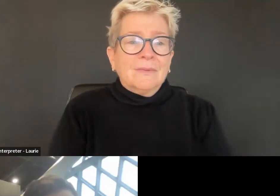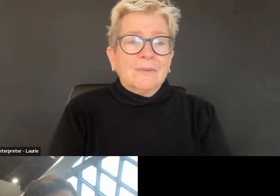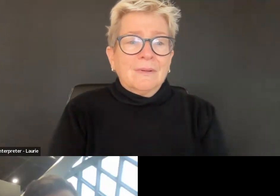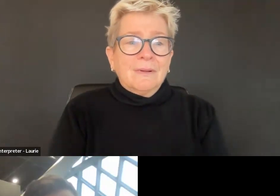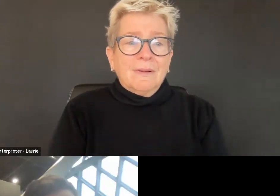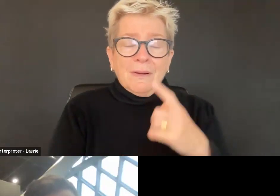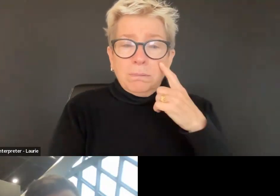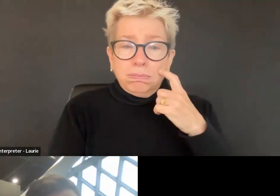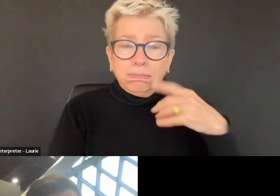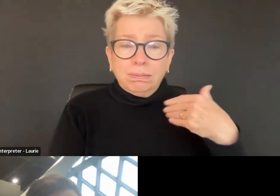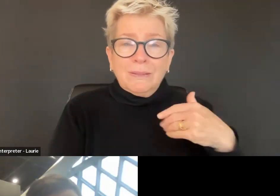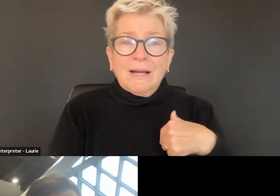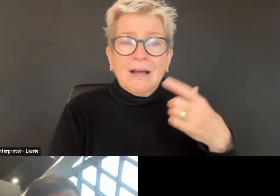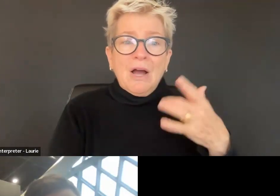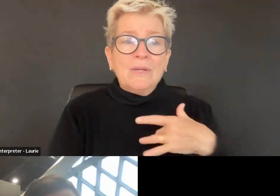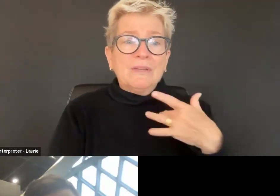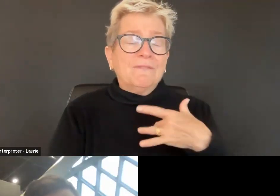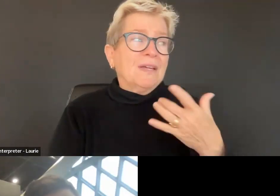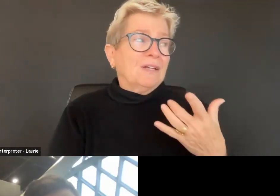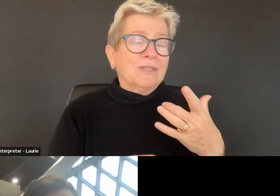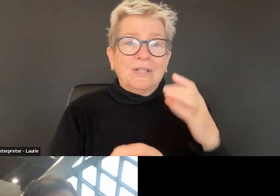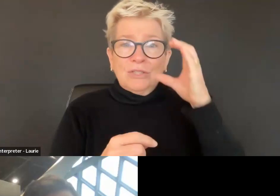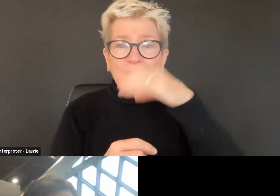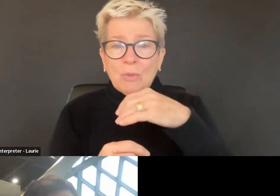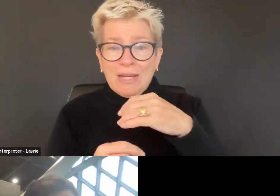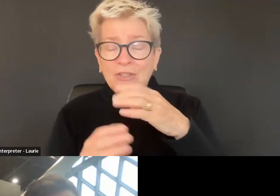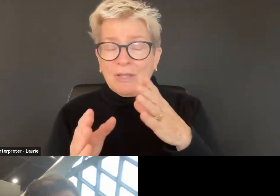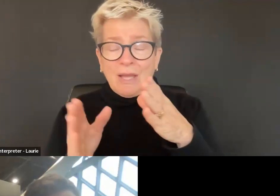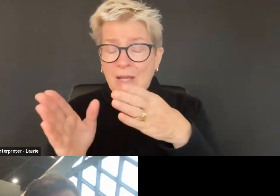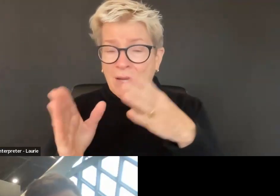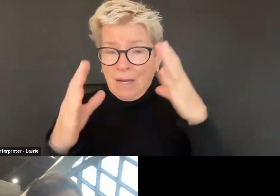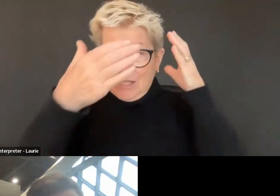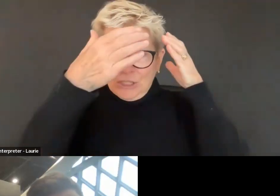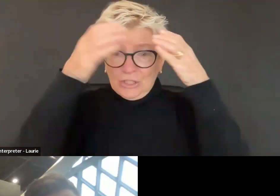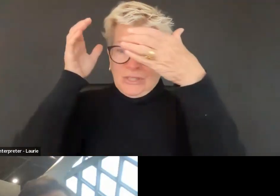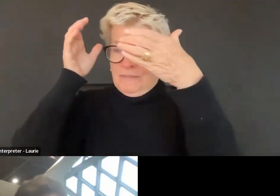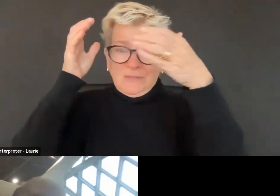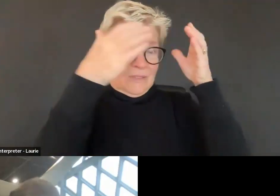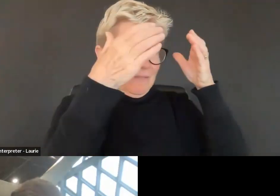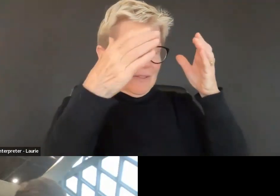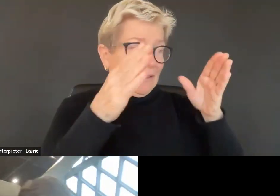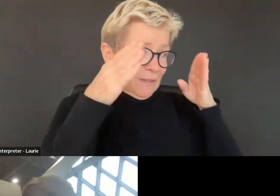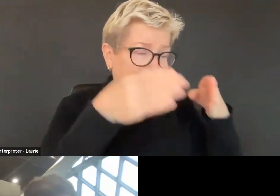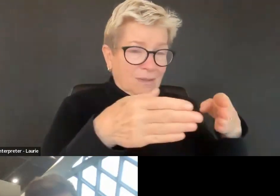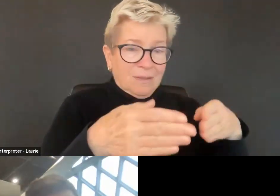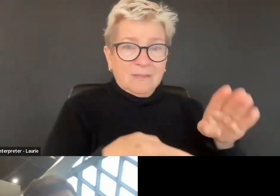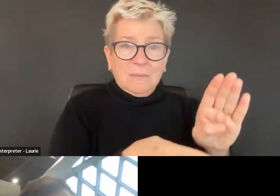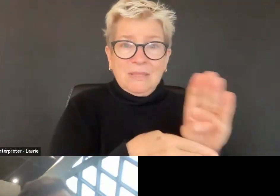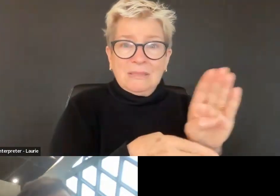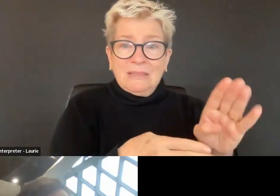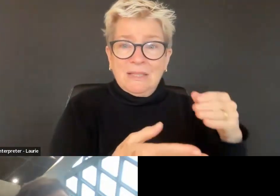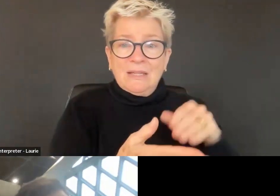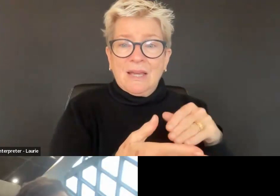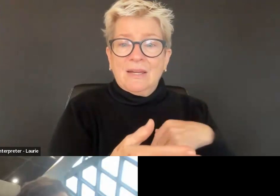always feels very strange to move back into business after this, but I guess that's my job. So